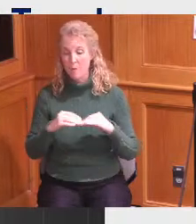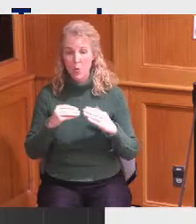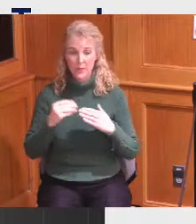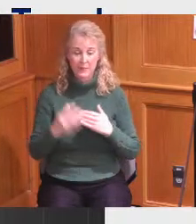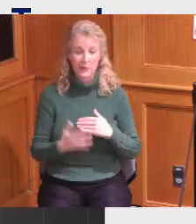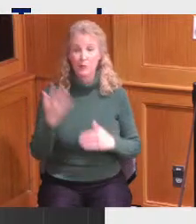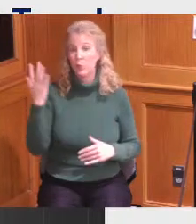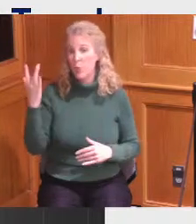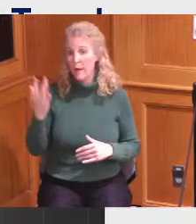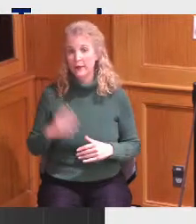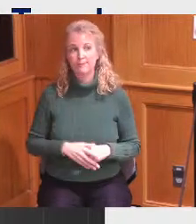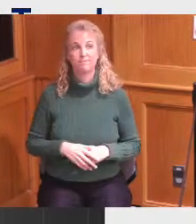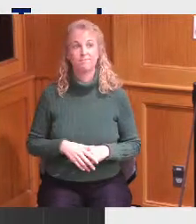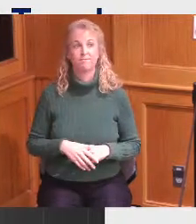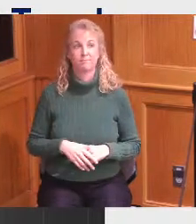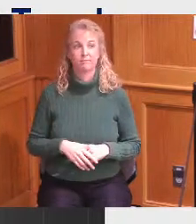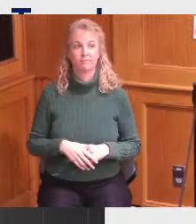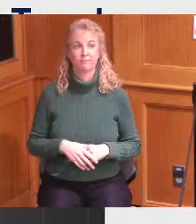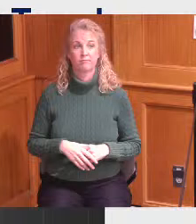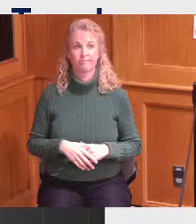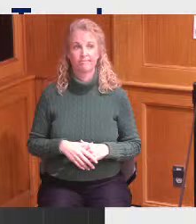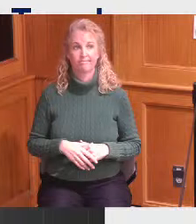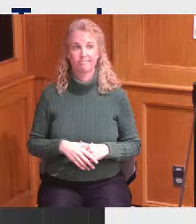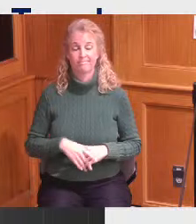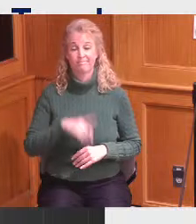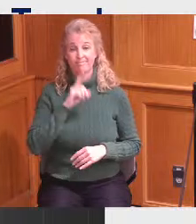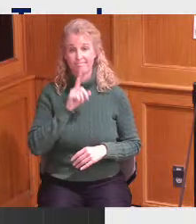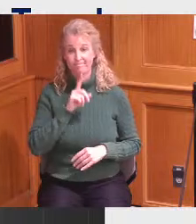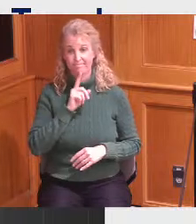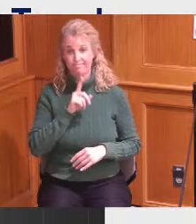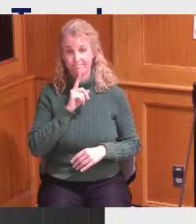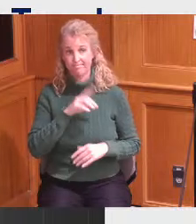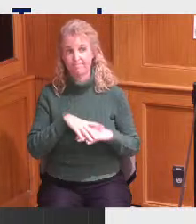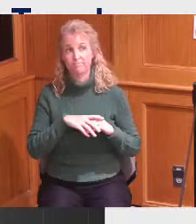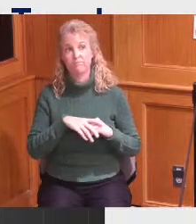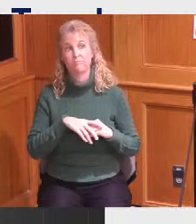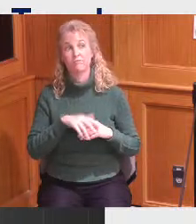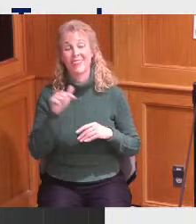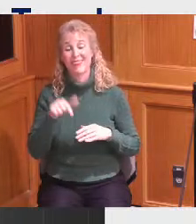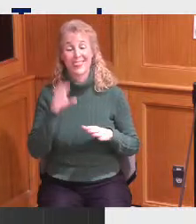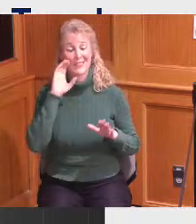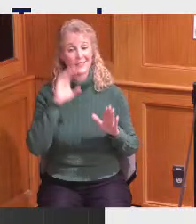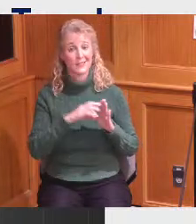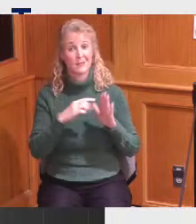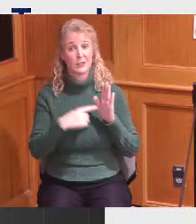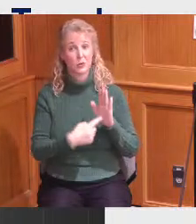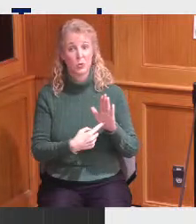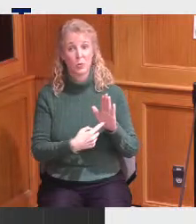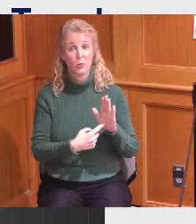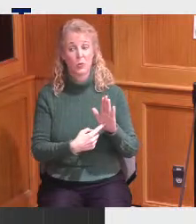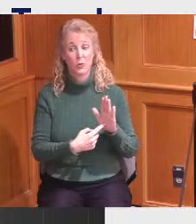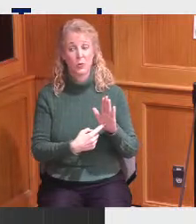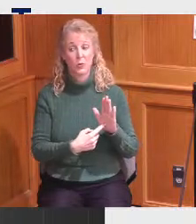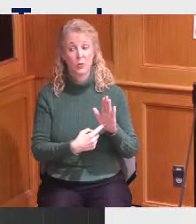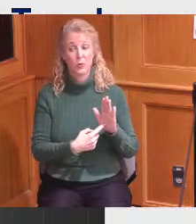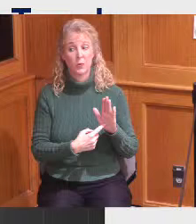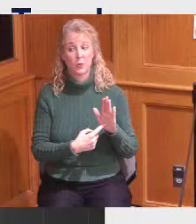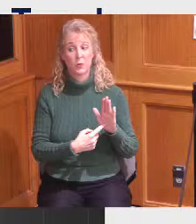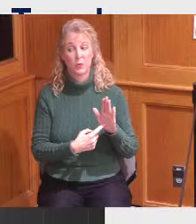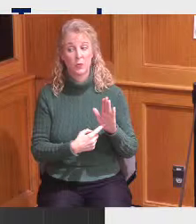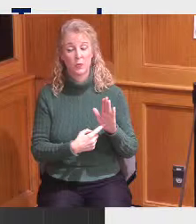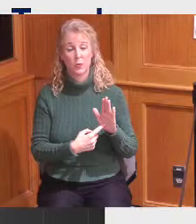seeing that expense grow? And so this graph really shows that